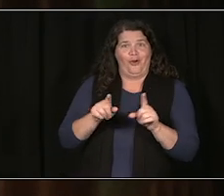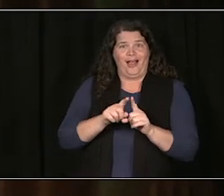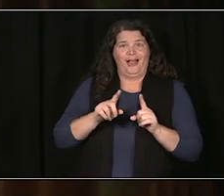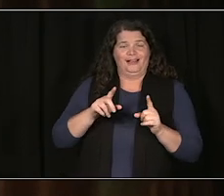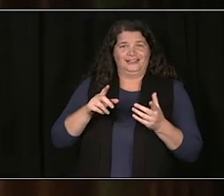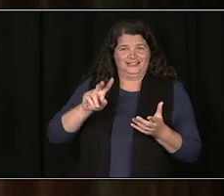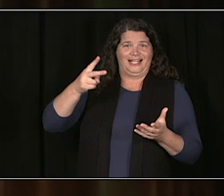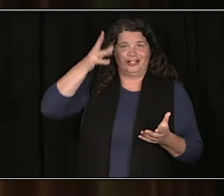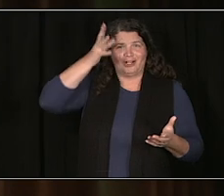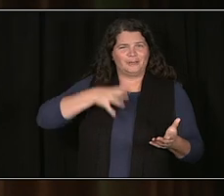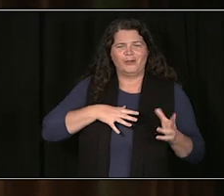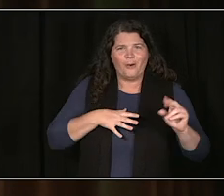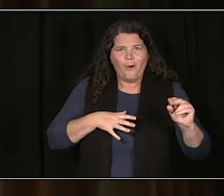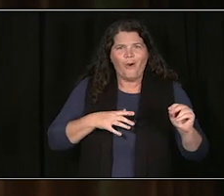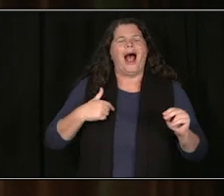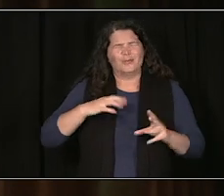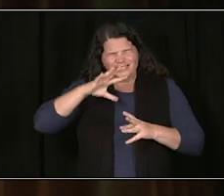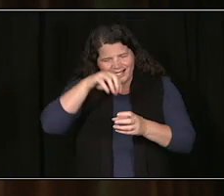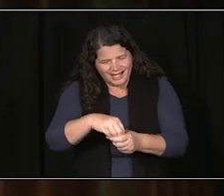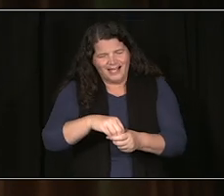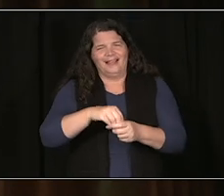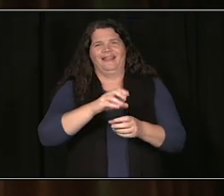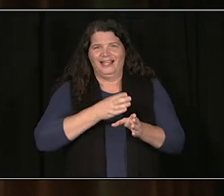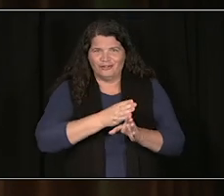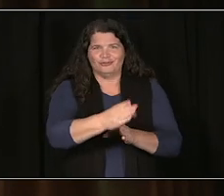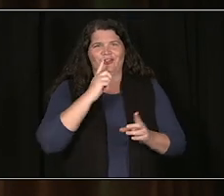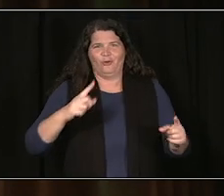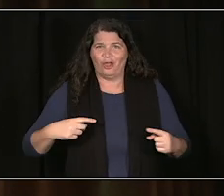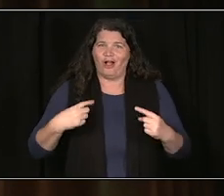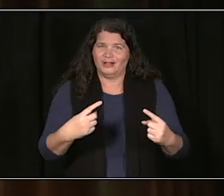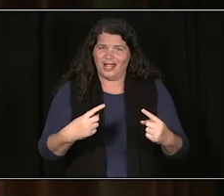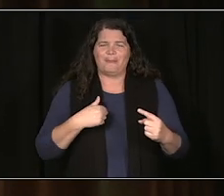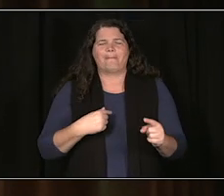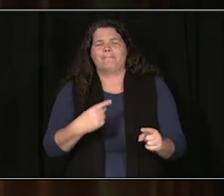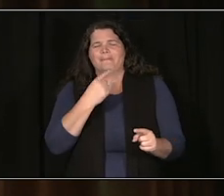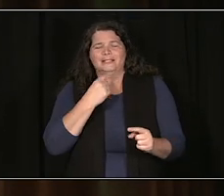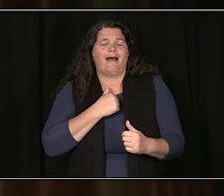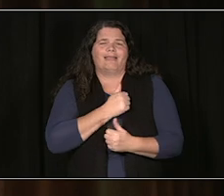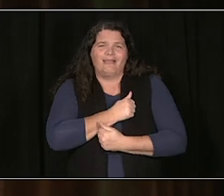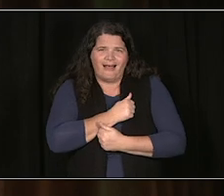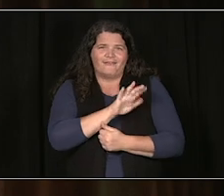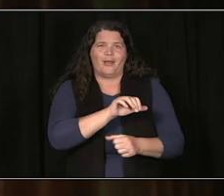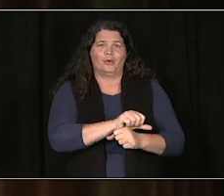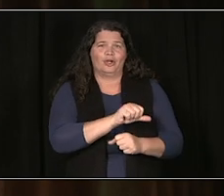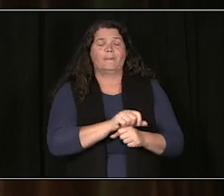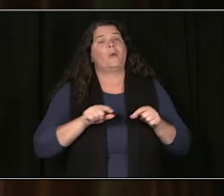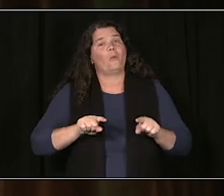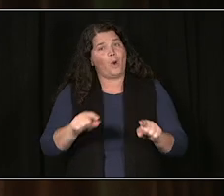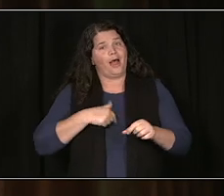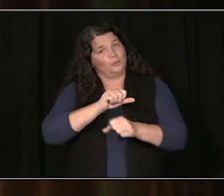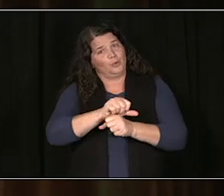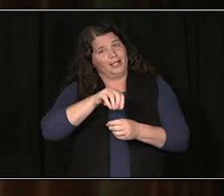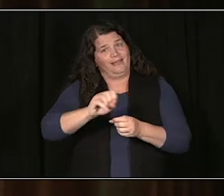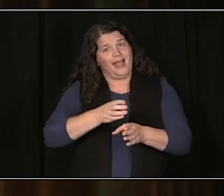in the entertainment industry. I miss it. And all the time I was in the industry, I did everything I could to give back. And